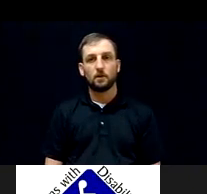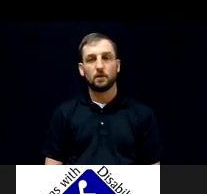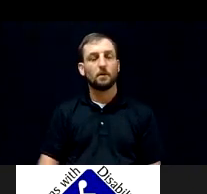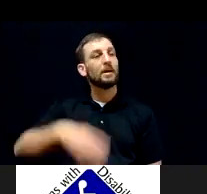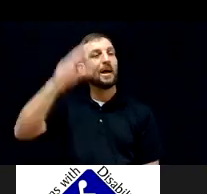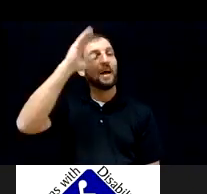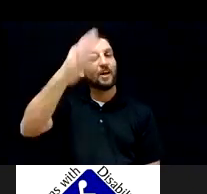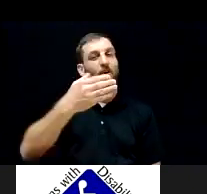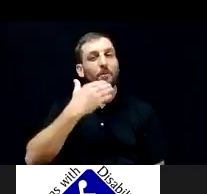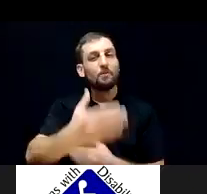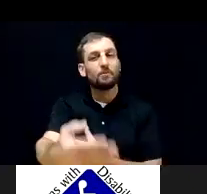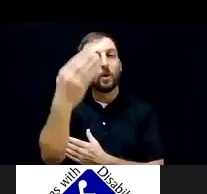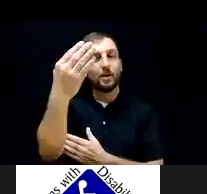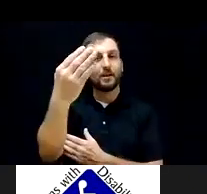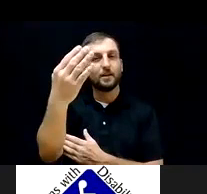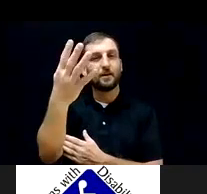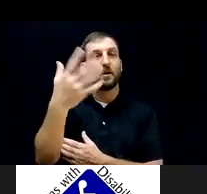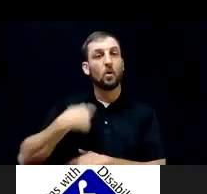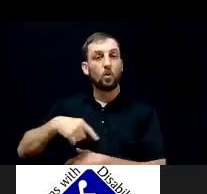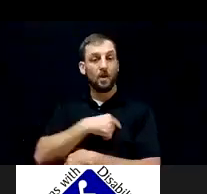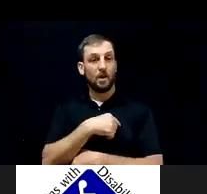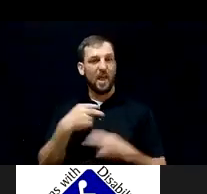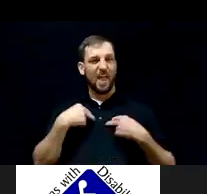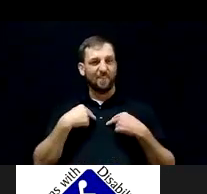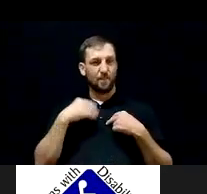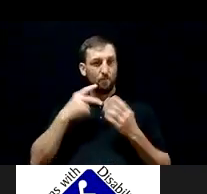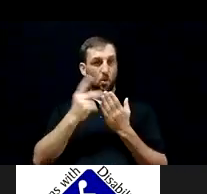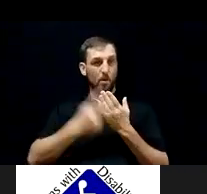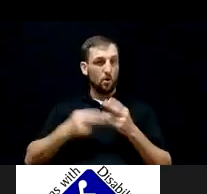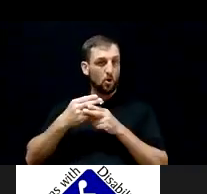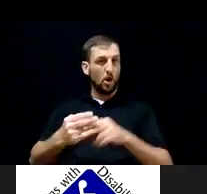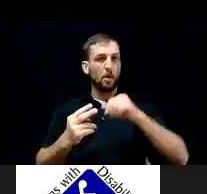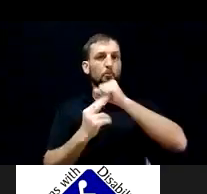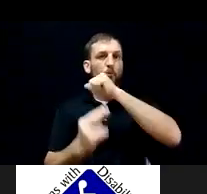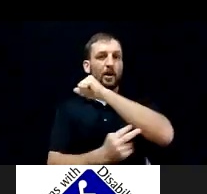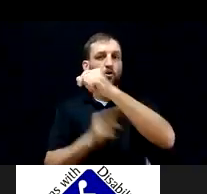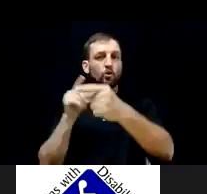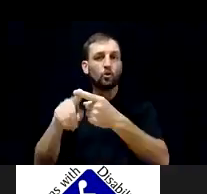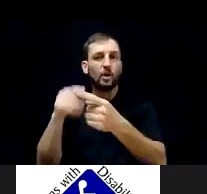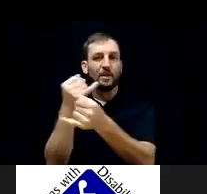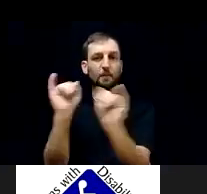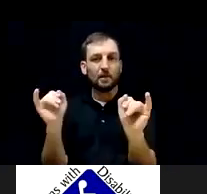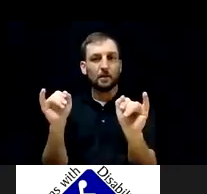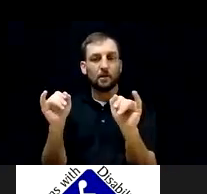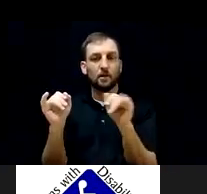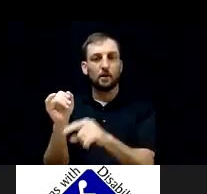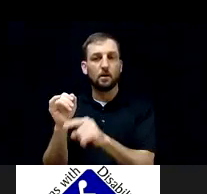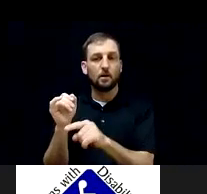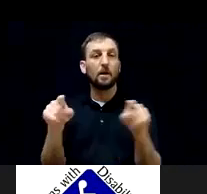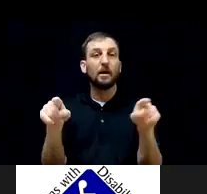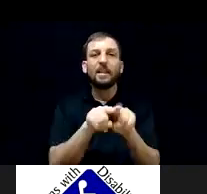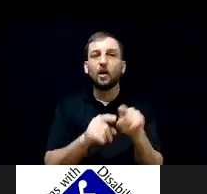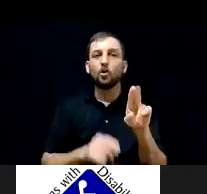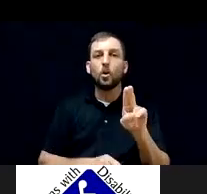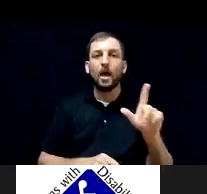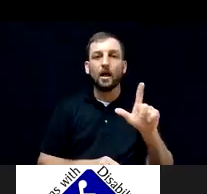Hi, good morning. We have the Bridge to Independence program at Nicholls State University. Like the UL Life